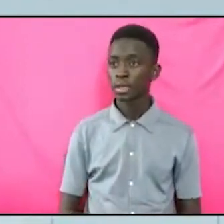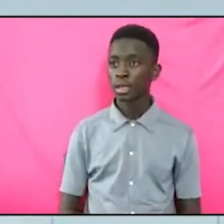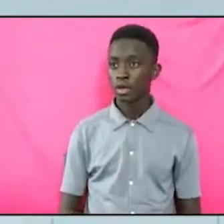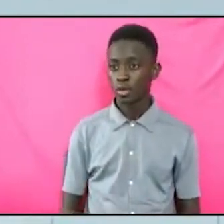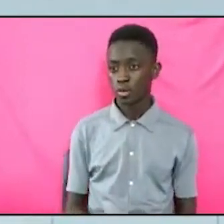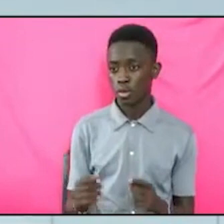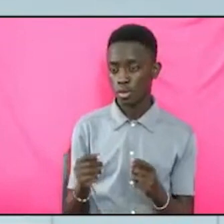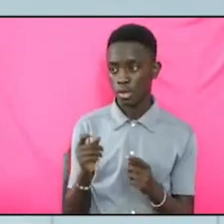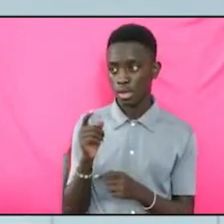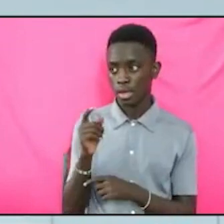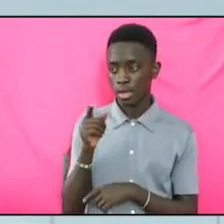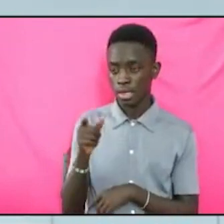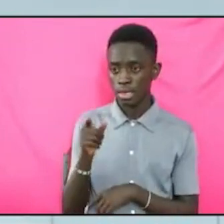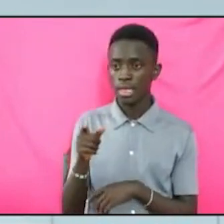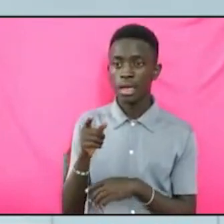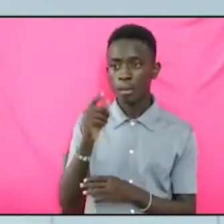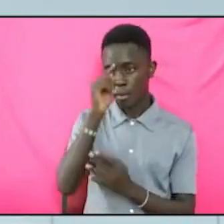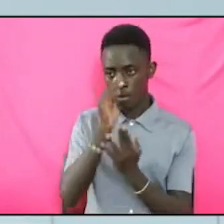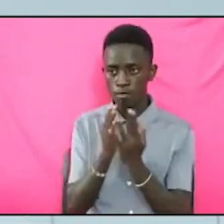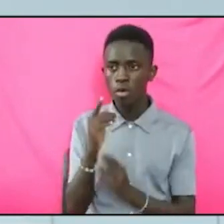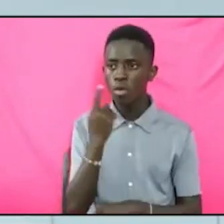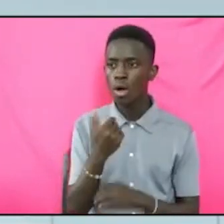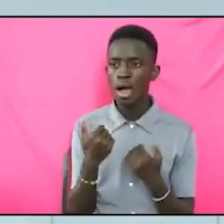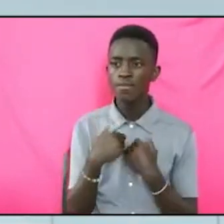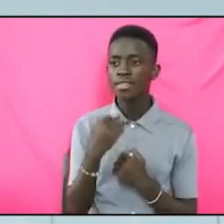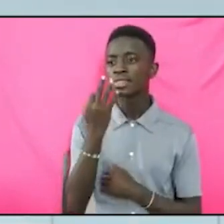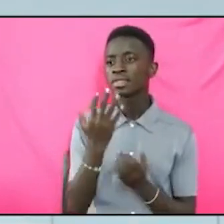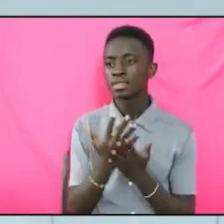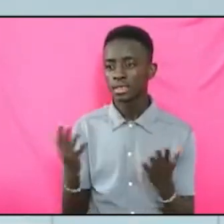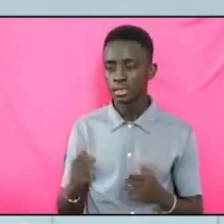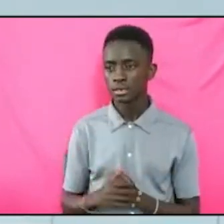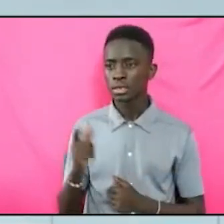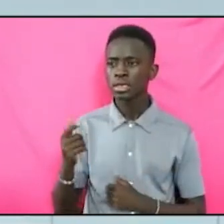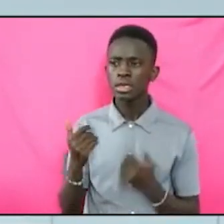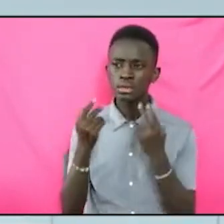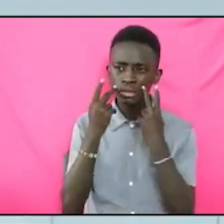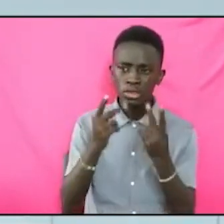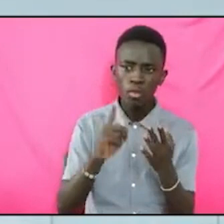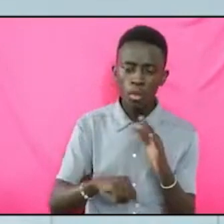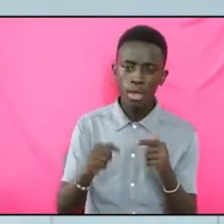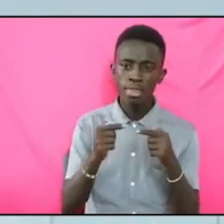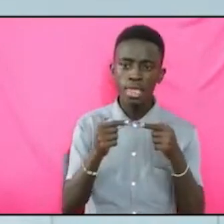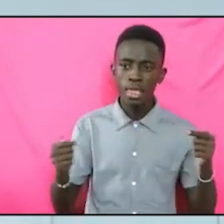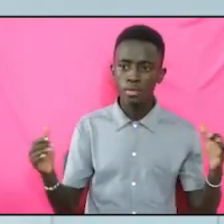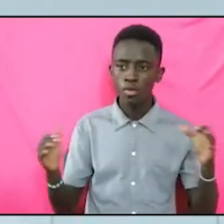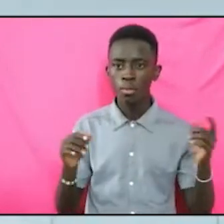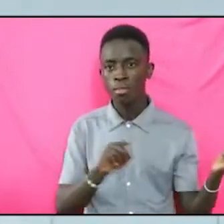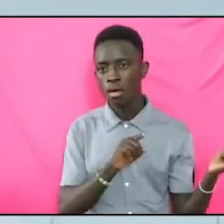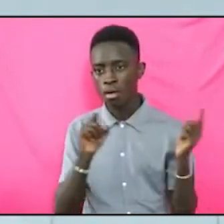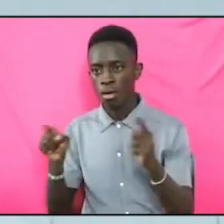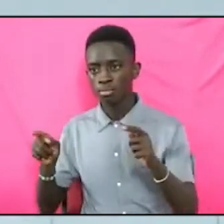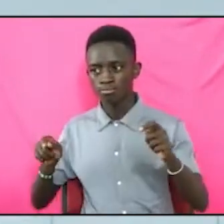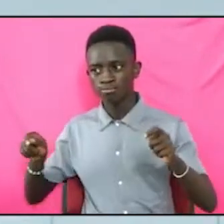Prophet Habakkuk, who had seen things. He had seen the enemies come and raid and do